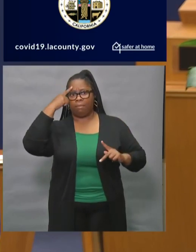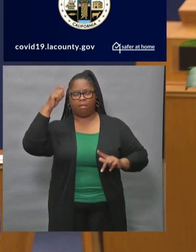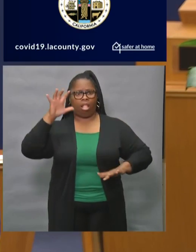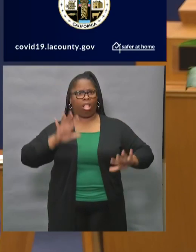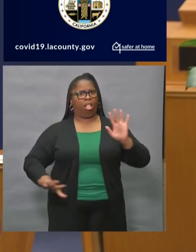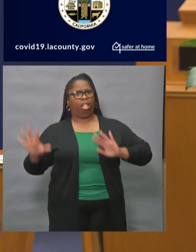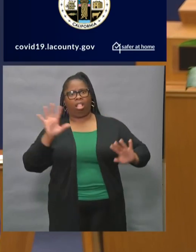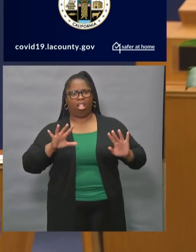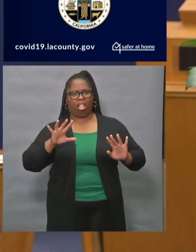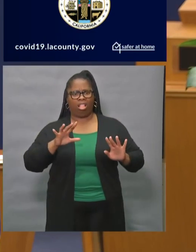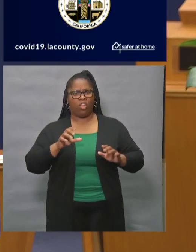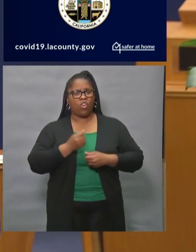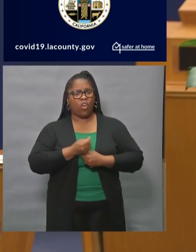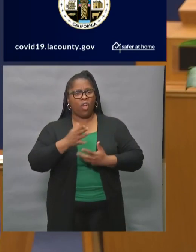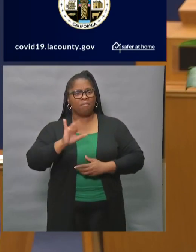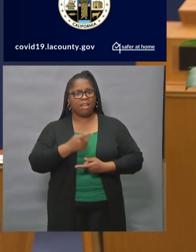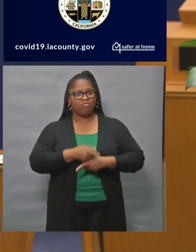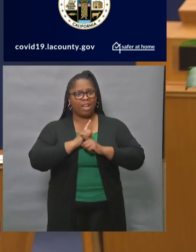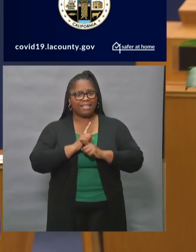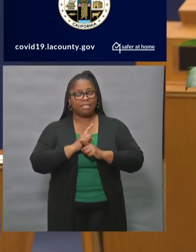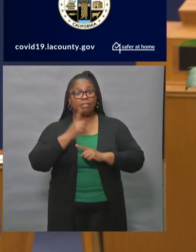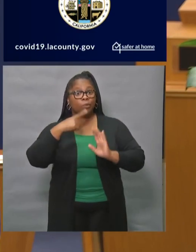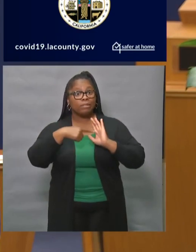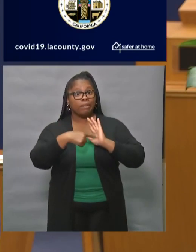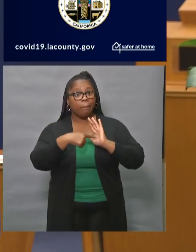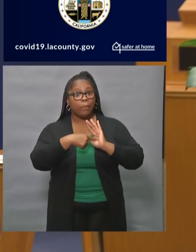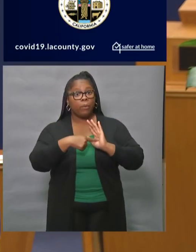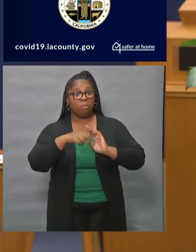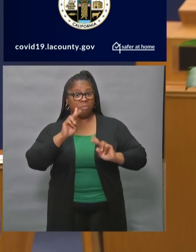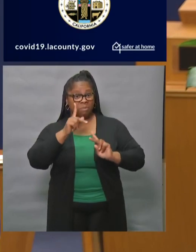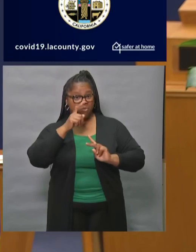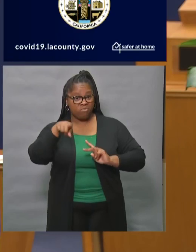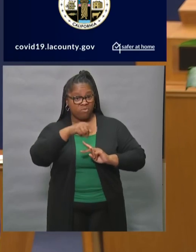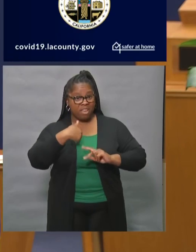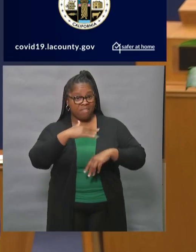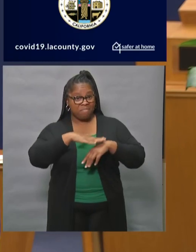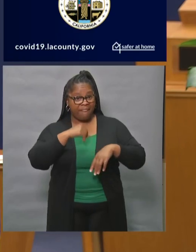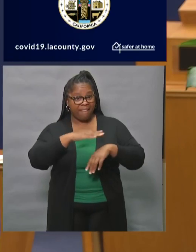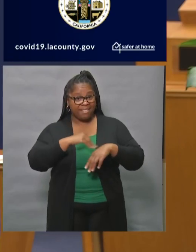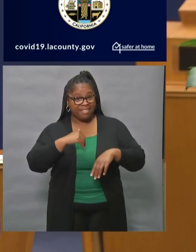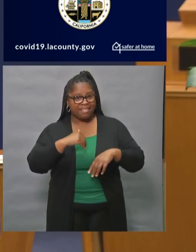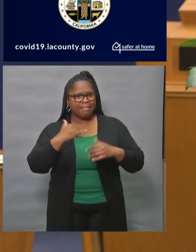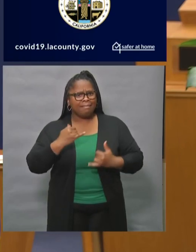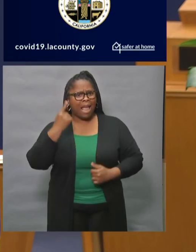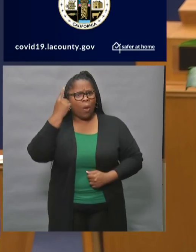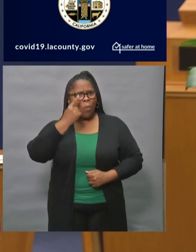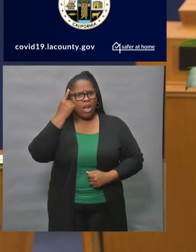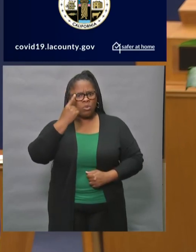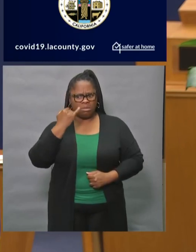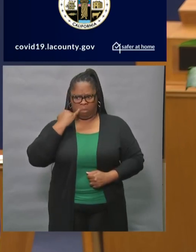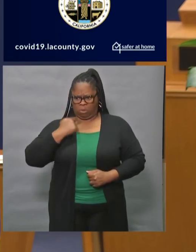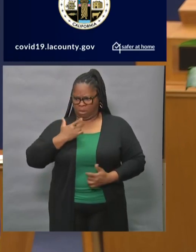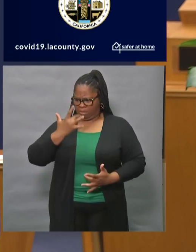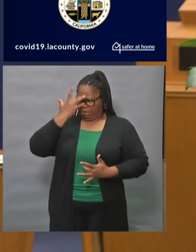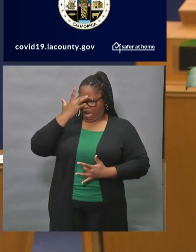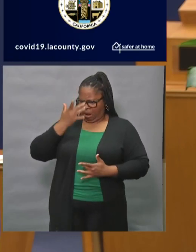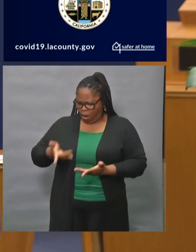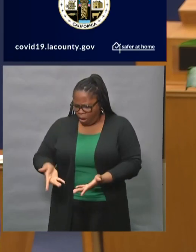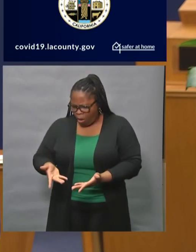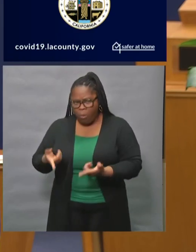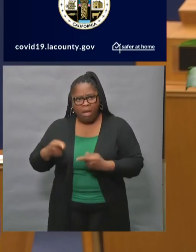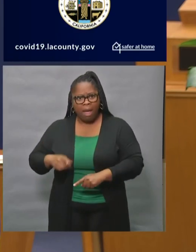example, there are those who have pets who have the added burden of wondering where our animals will go if we get sick. Los